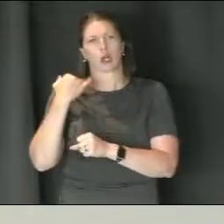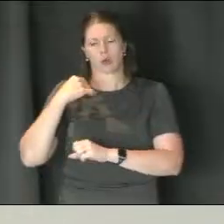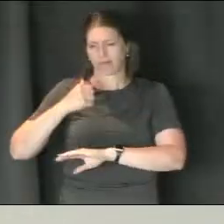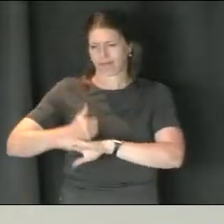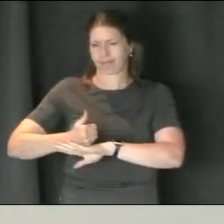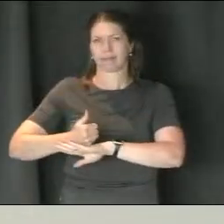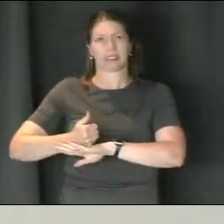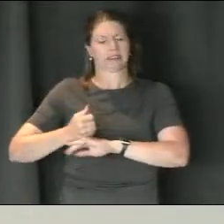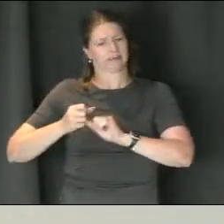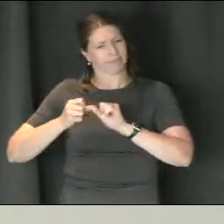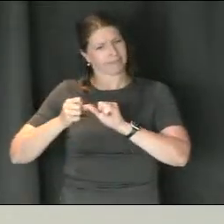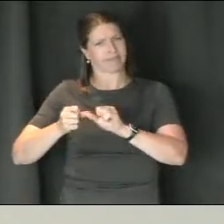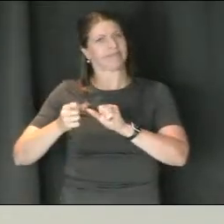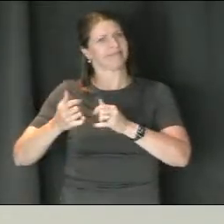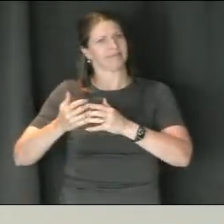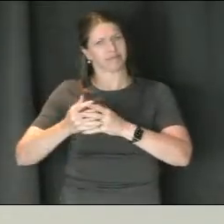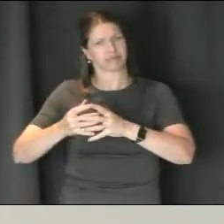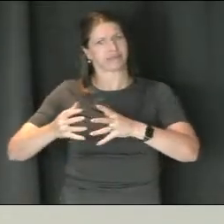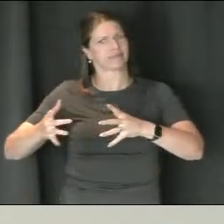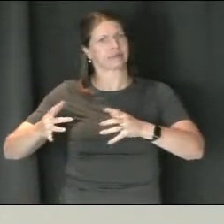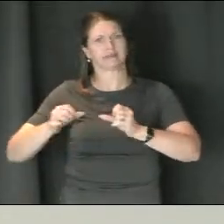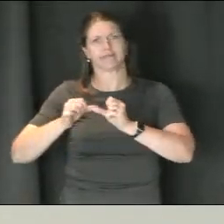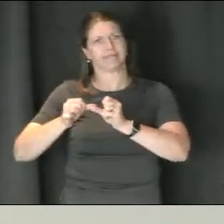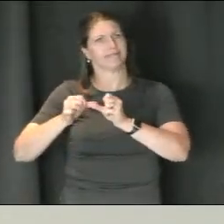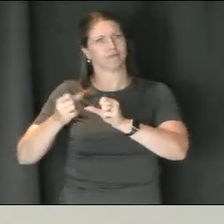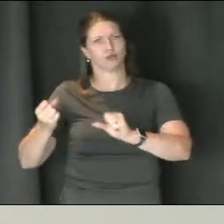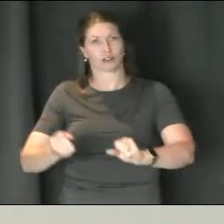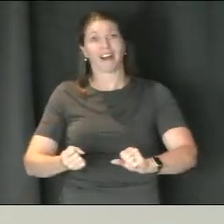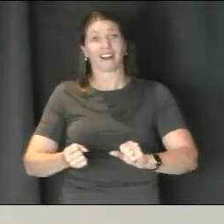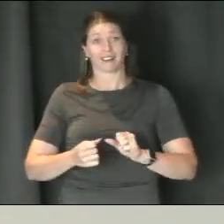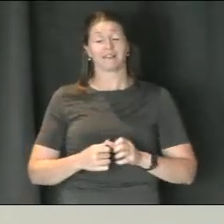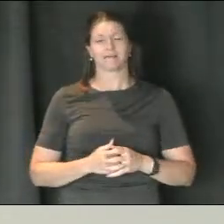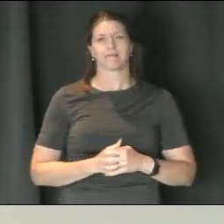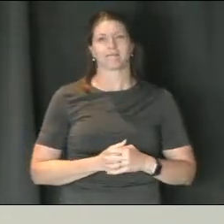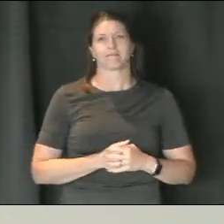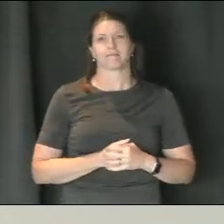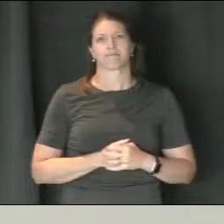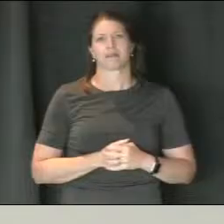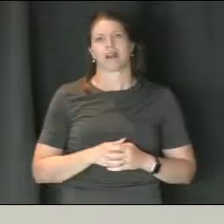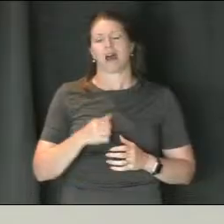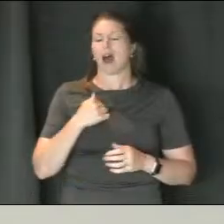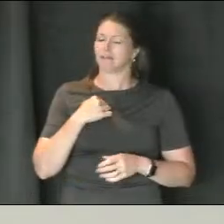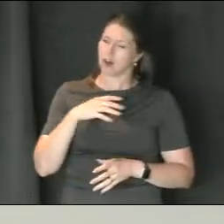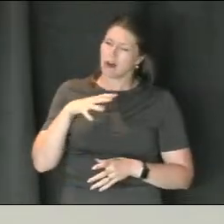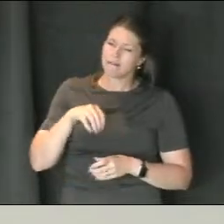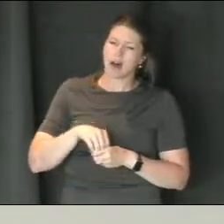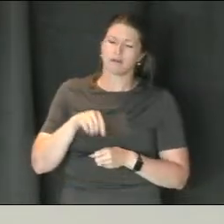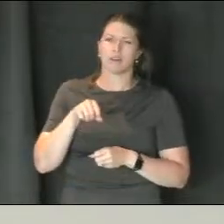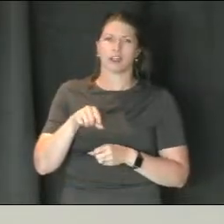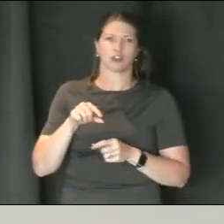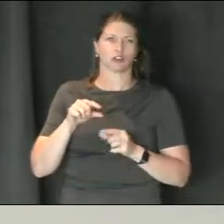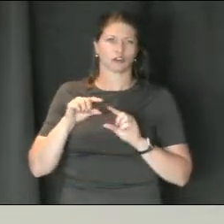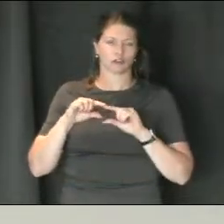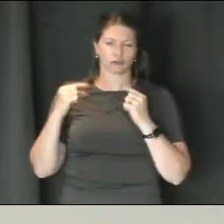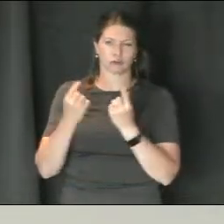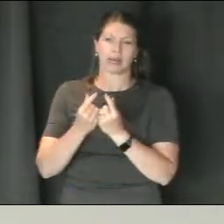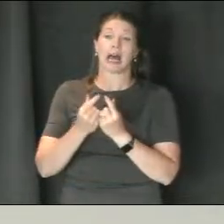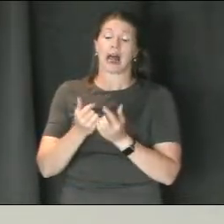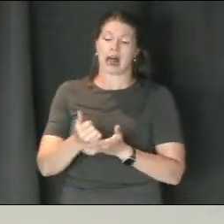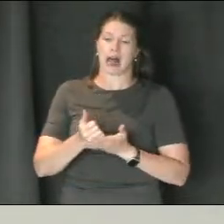still thrives. I was involved in this group. I found it helped me maintain my